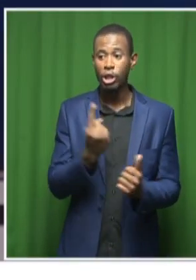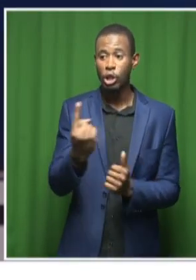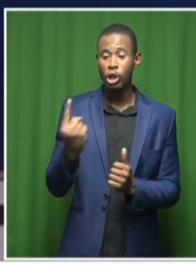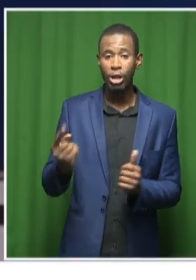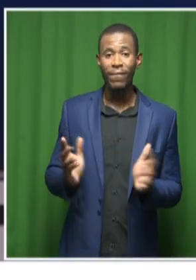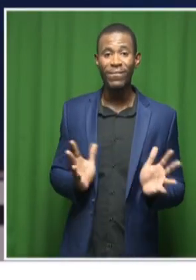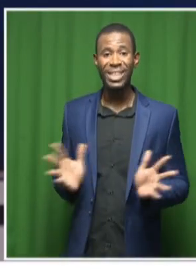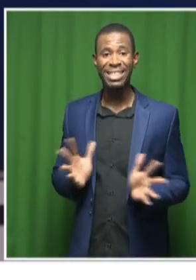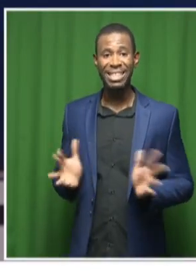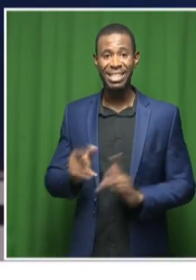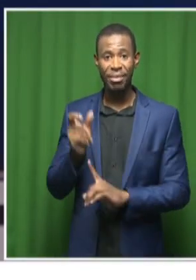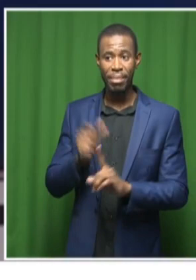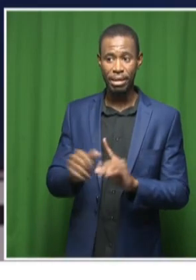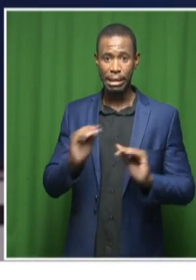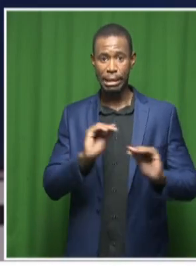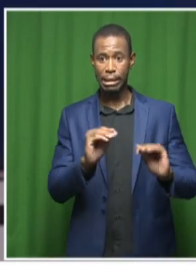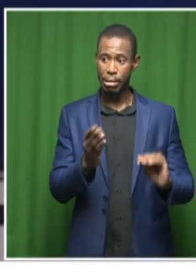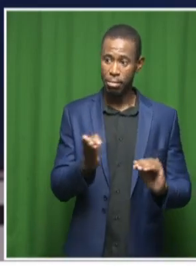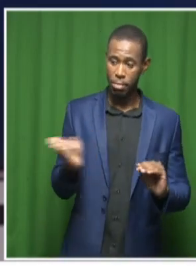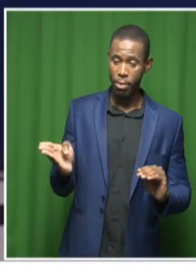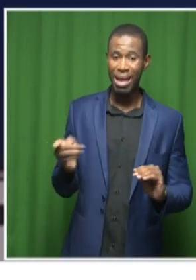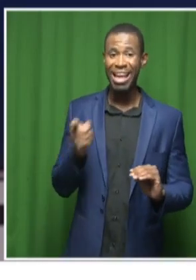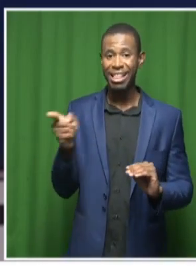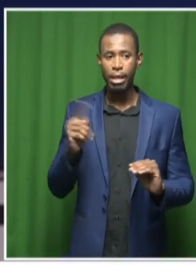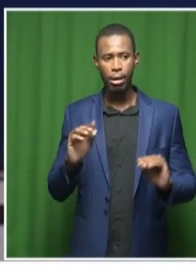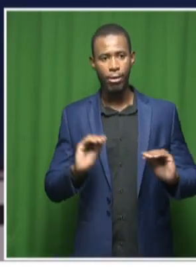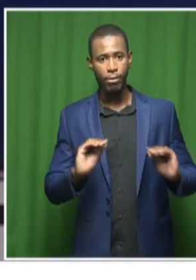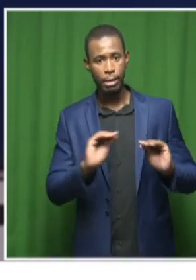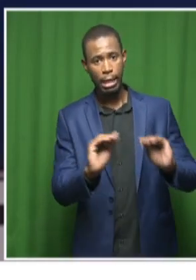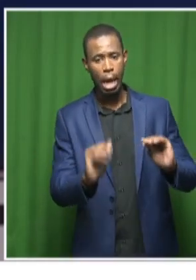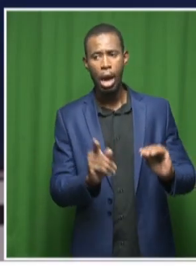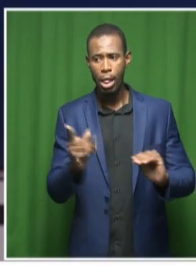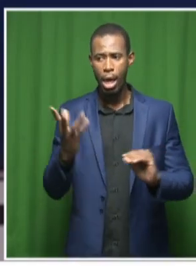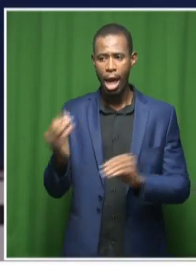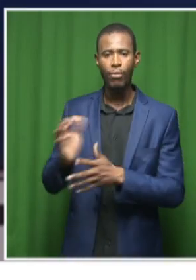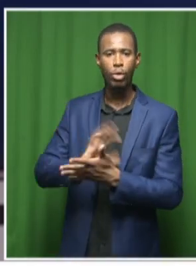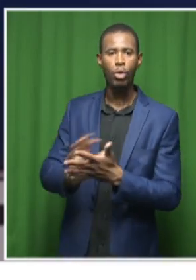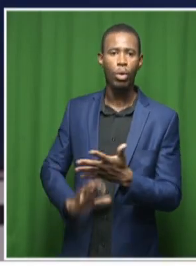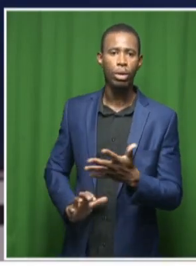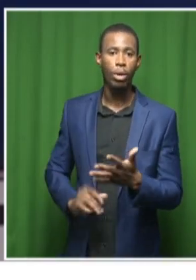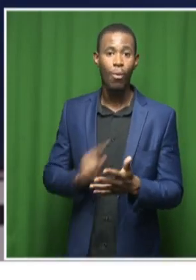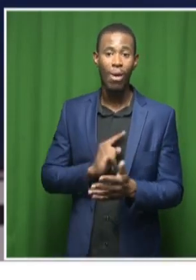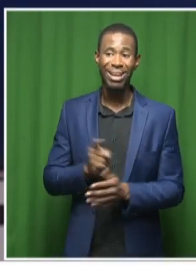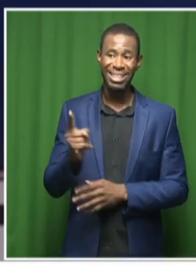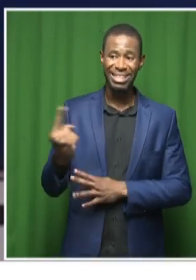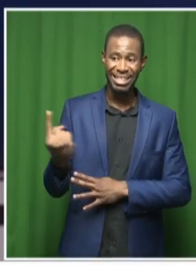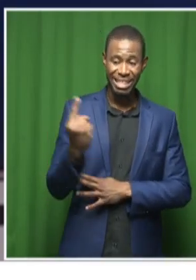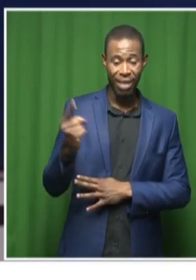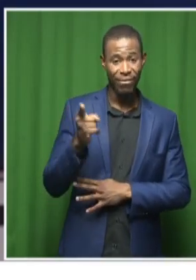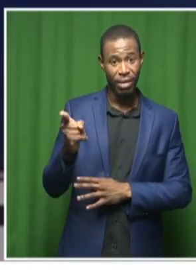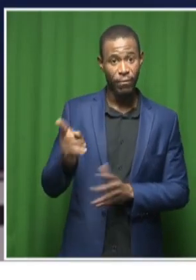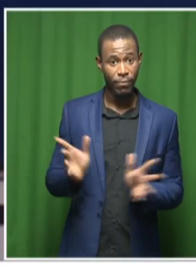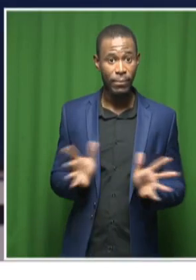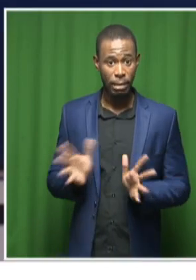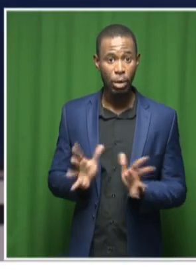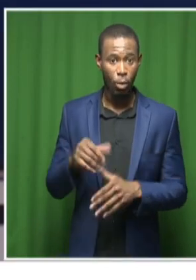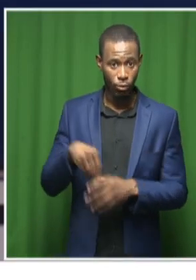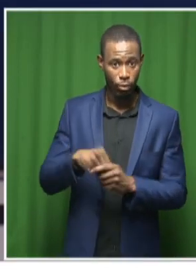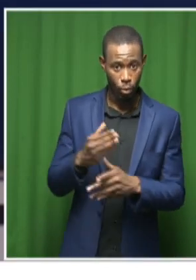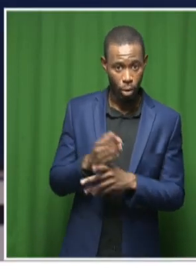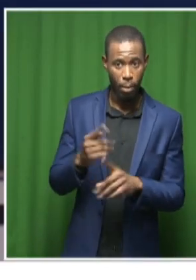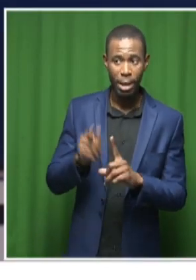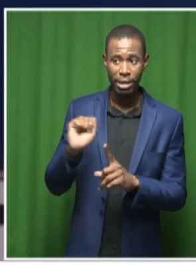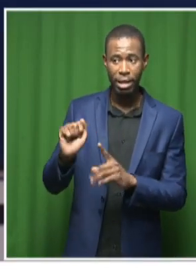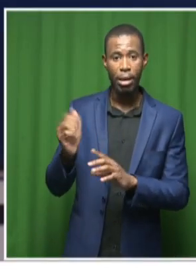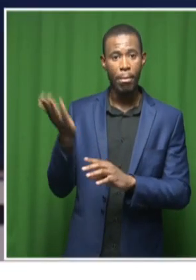tell. Right. And I think every single young person will be able to identify, because even them, they've come from difficult backgrounds, but they've made